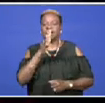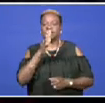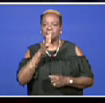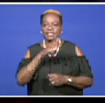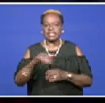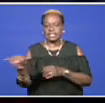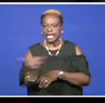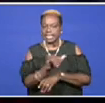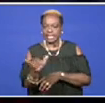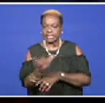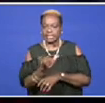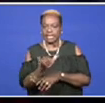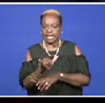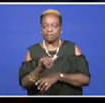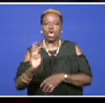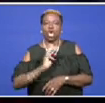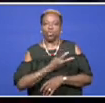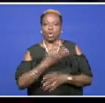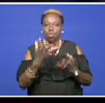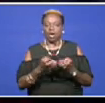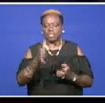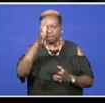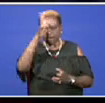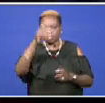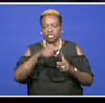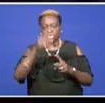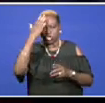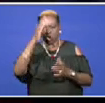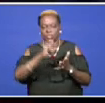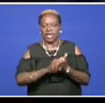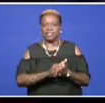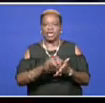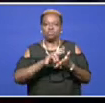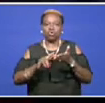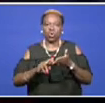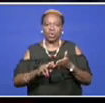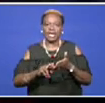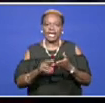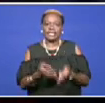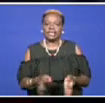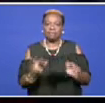know that their role is vital to the success of the home.